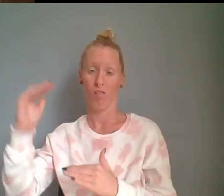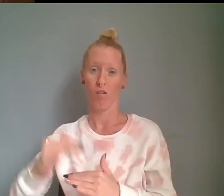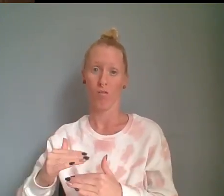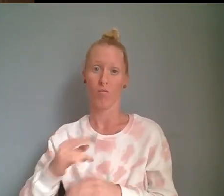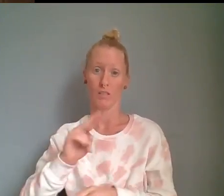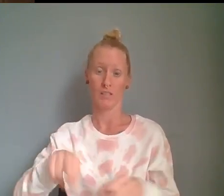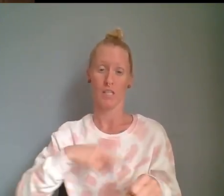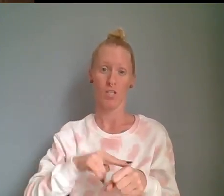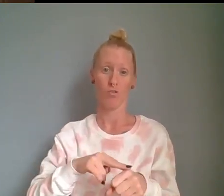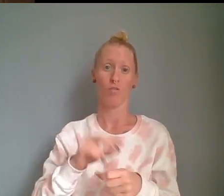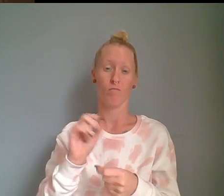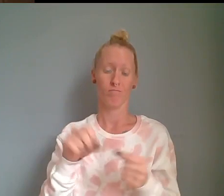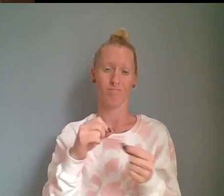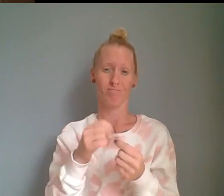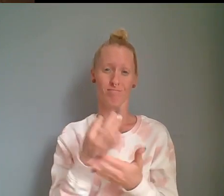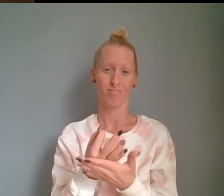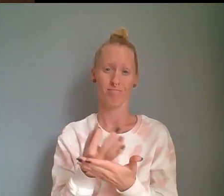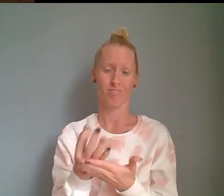statistics.